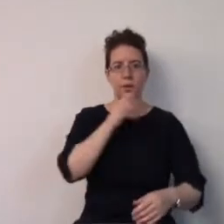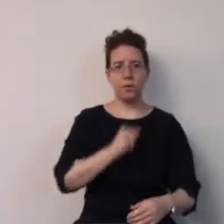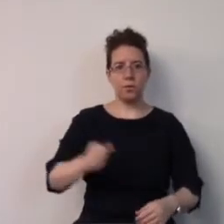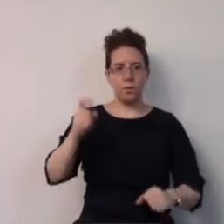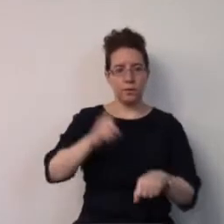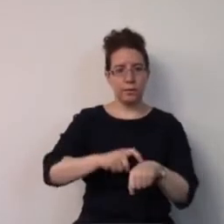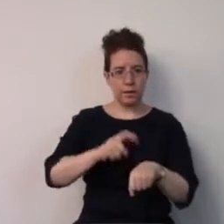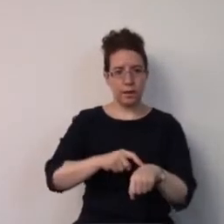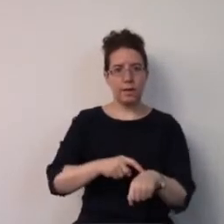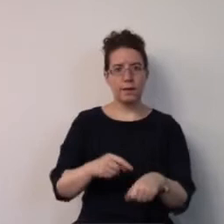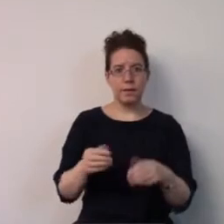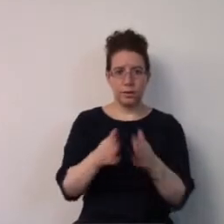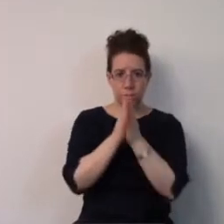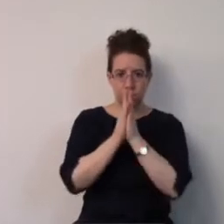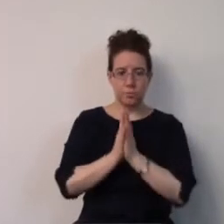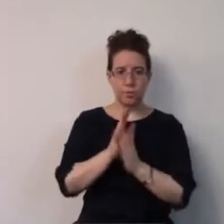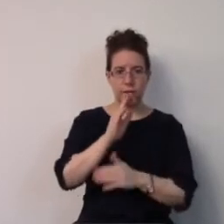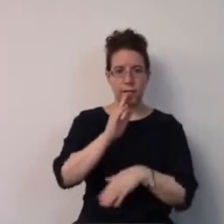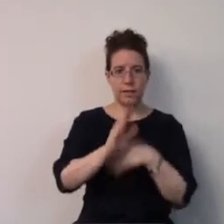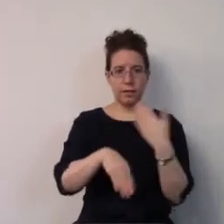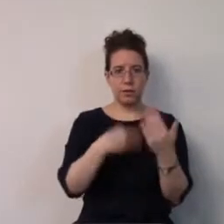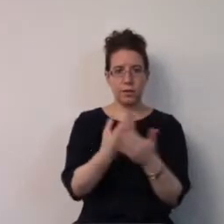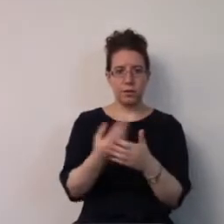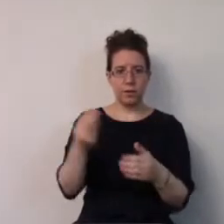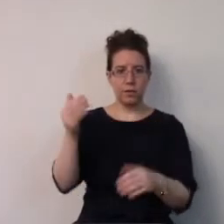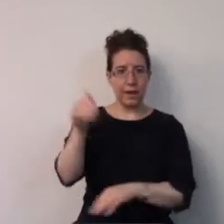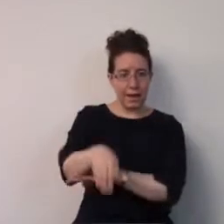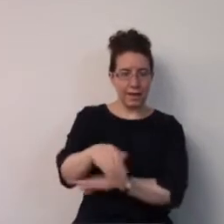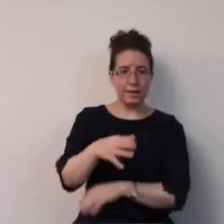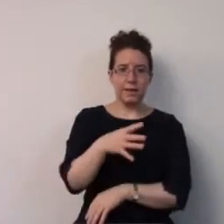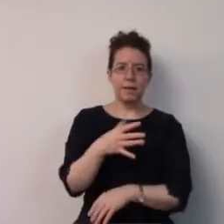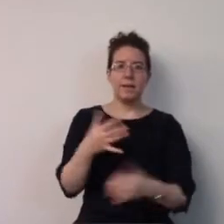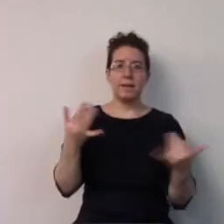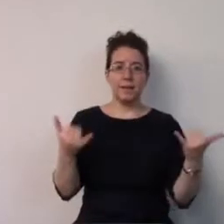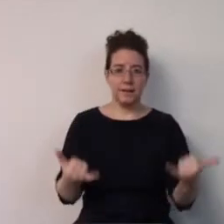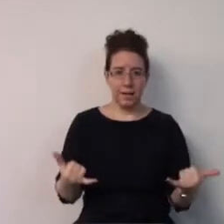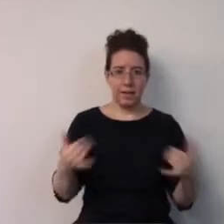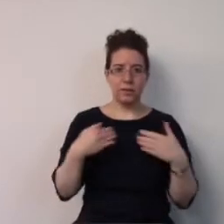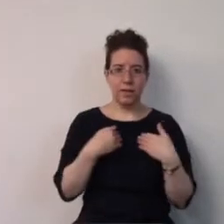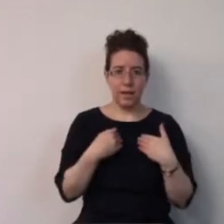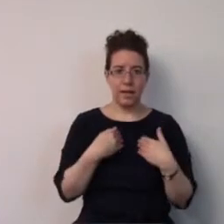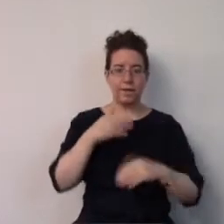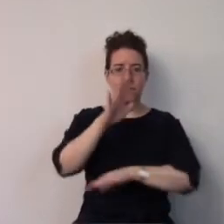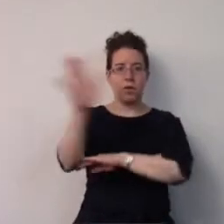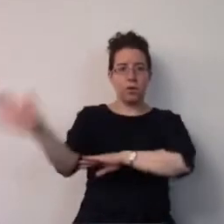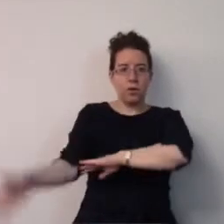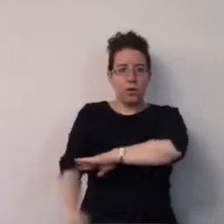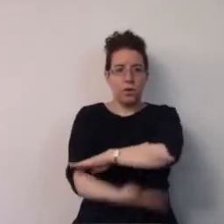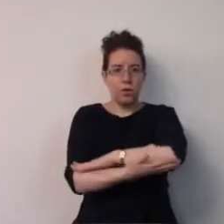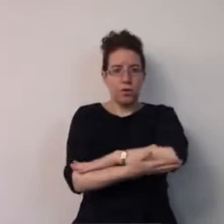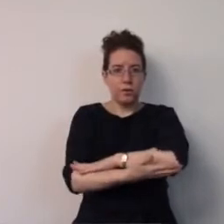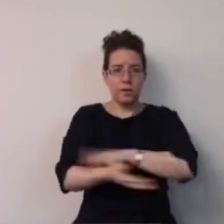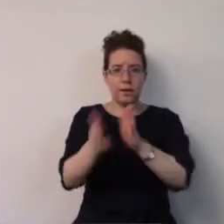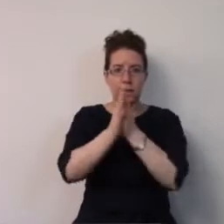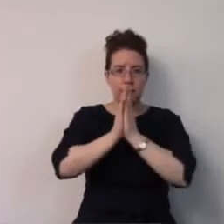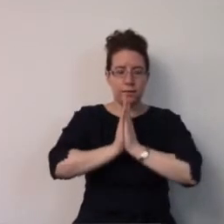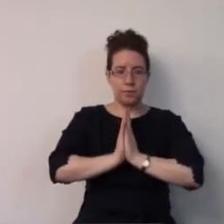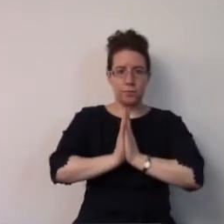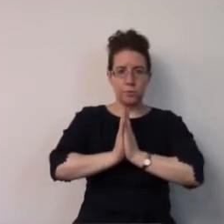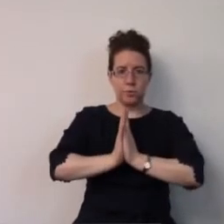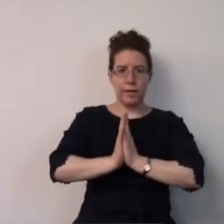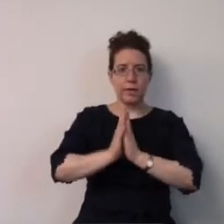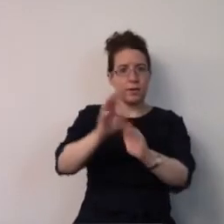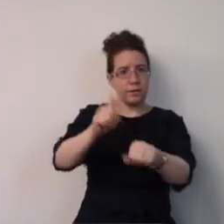Right. Jesus asked his disciples, could you not even pray with me for an hour? Uh-huh. They did not try to